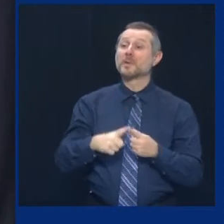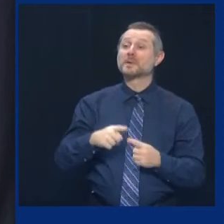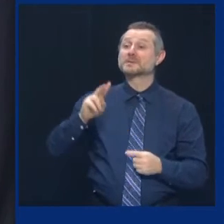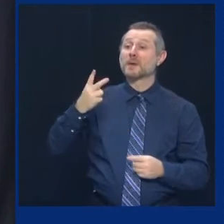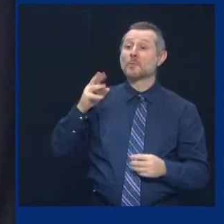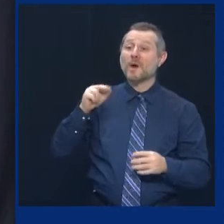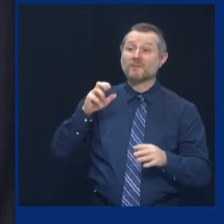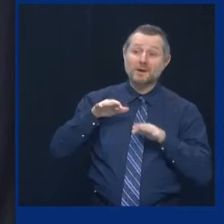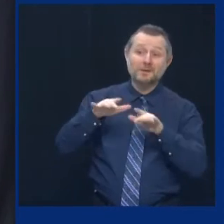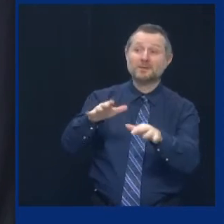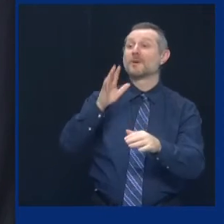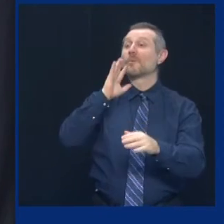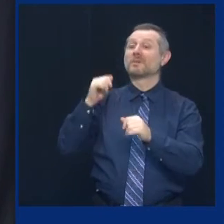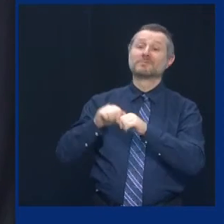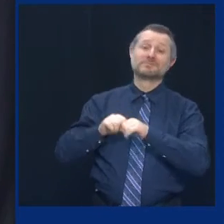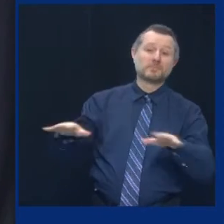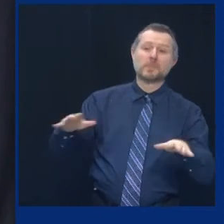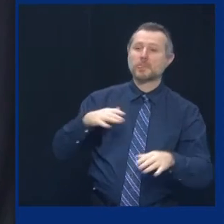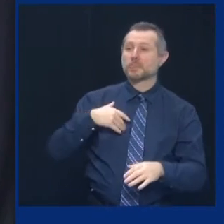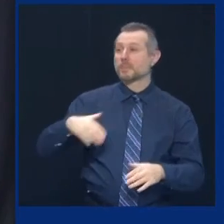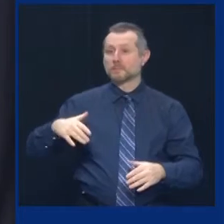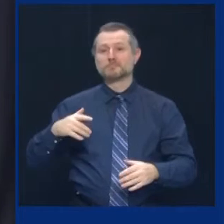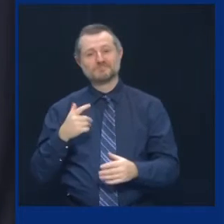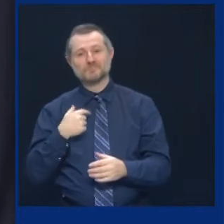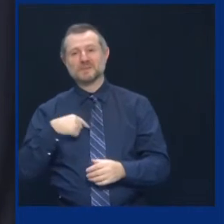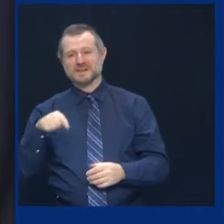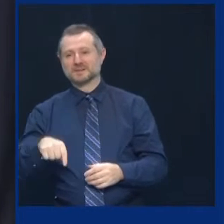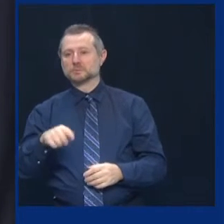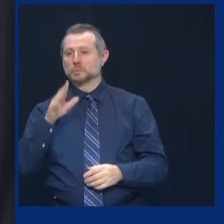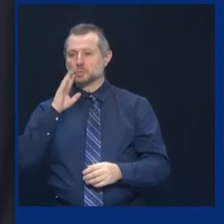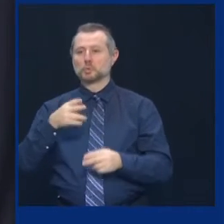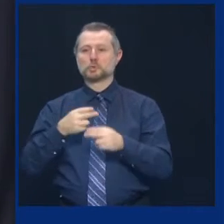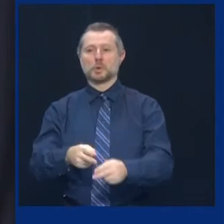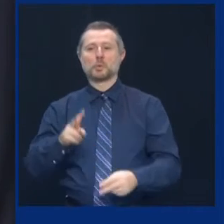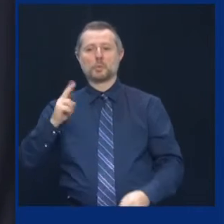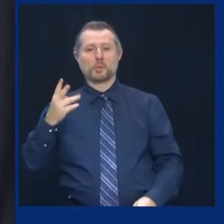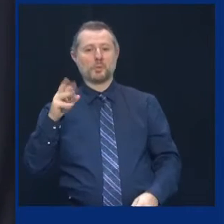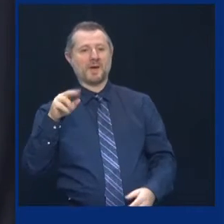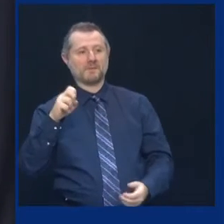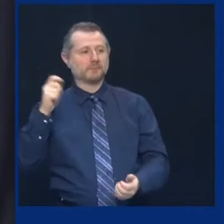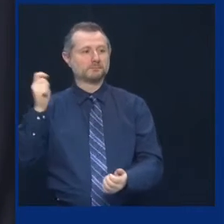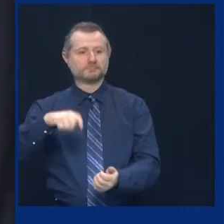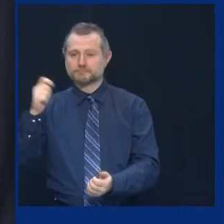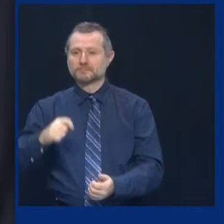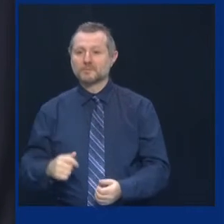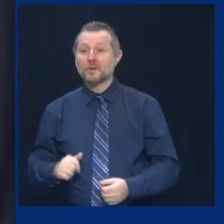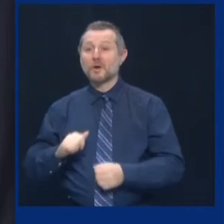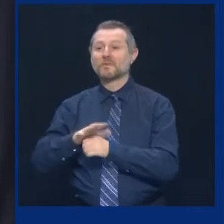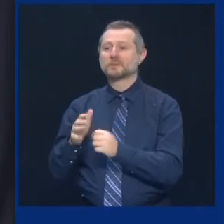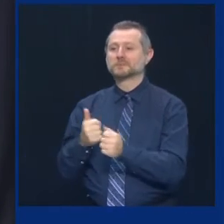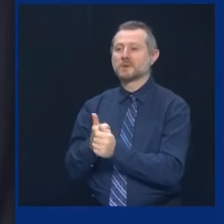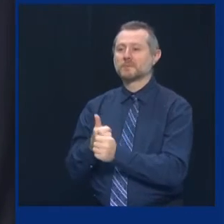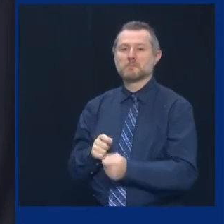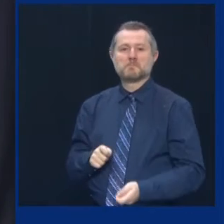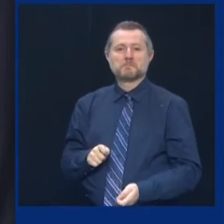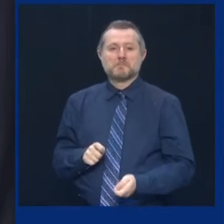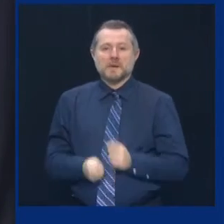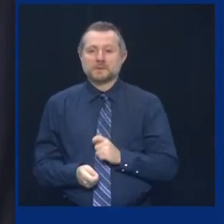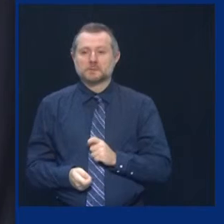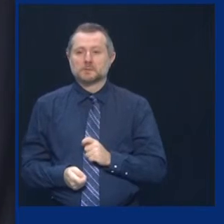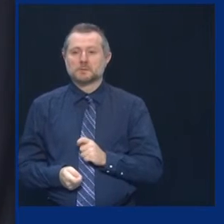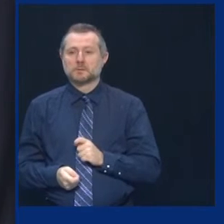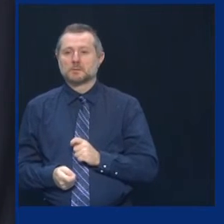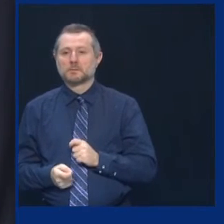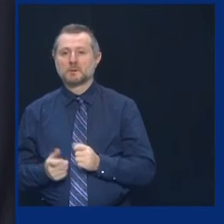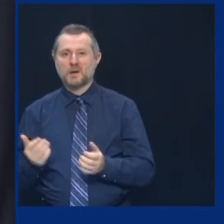This would be a mutated virus coming back, which is what phase